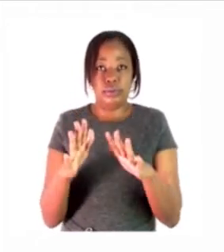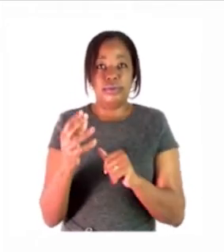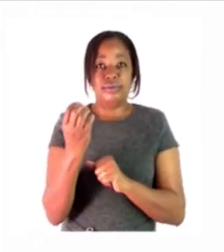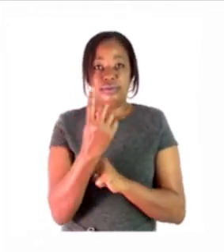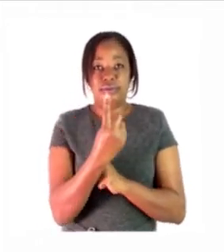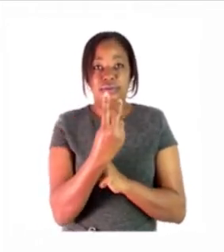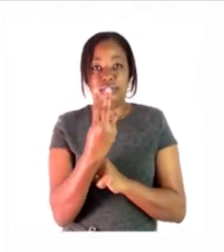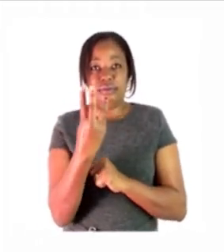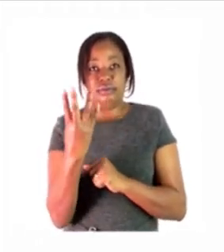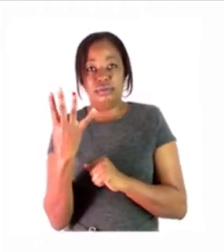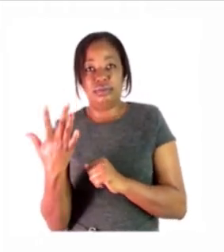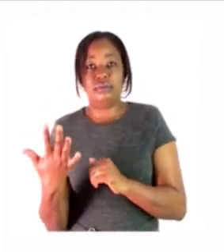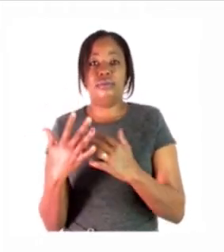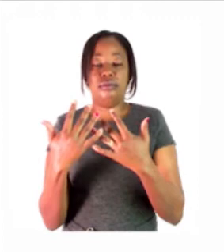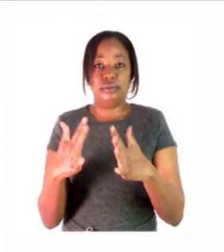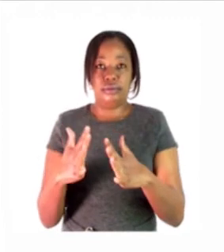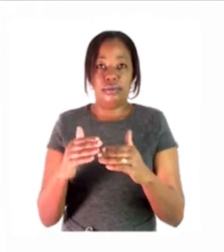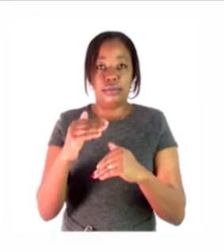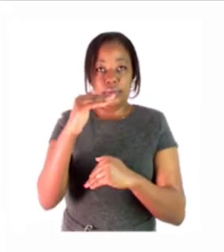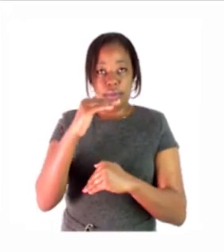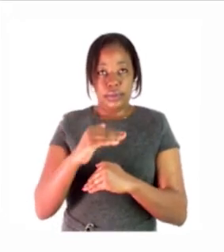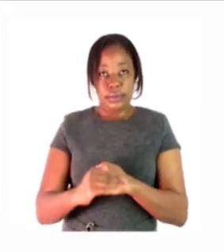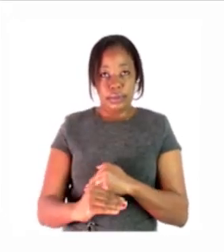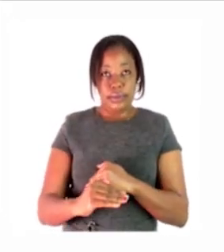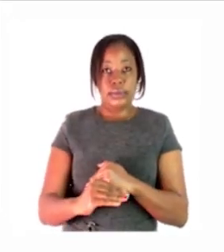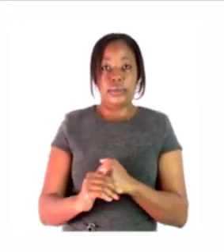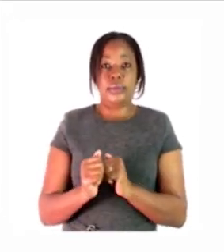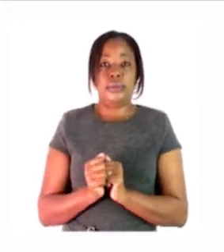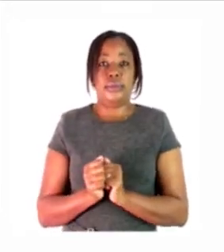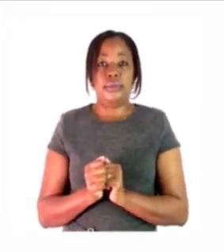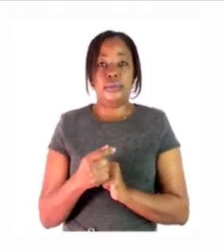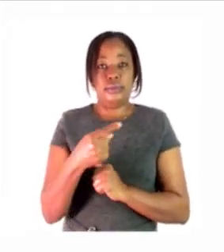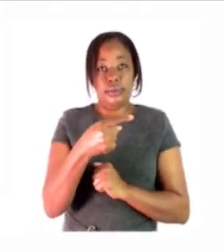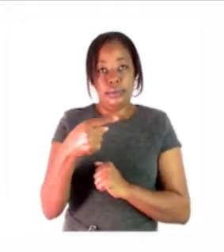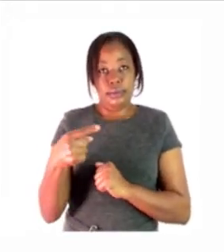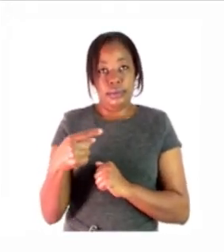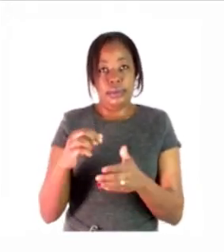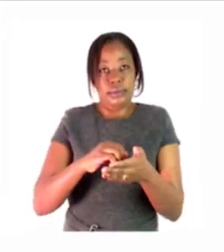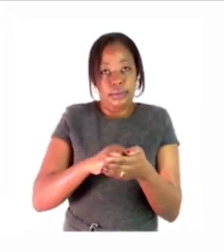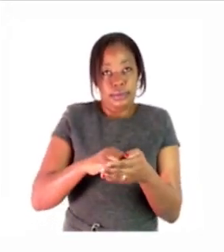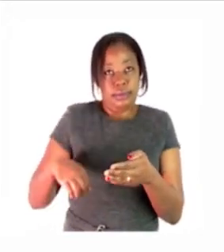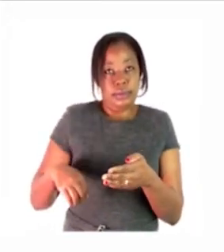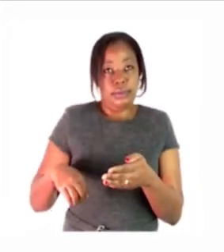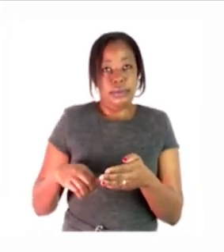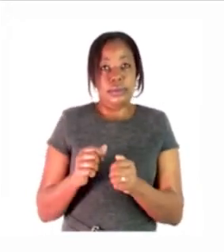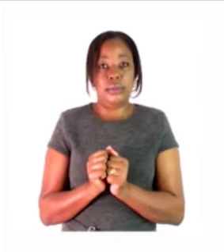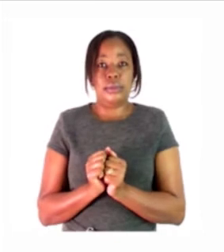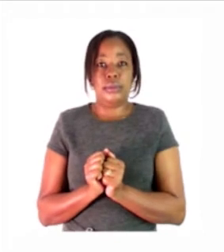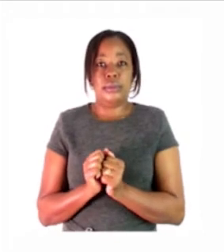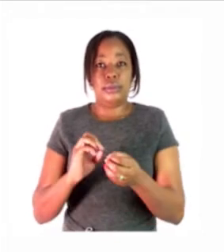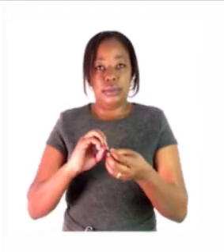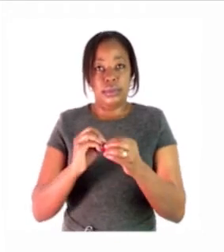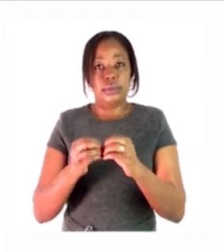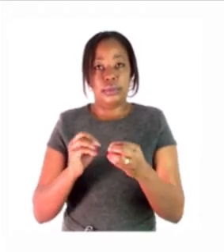going to do the other one. The next exercise, we'll do subtraction of numbers.